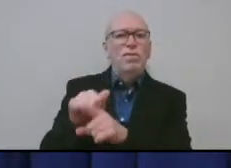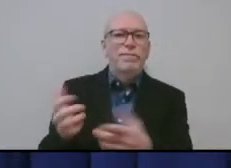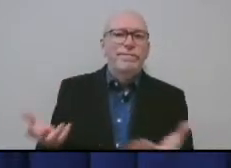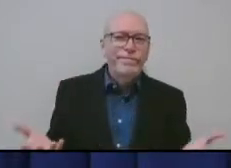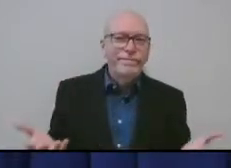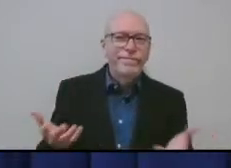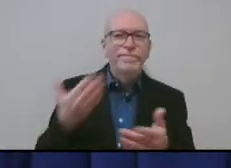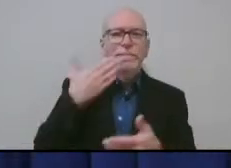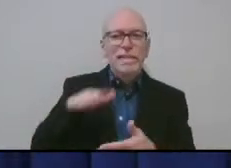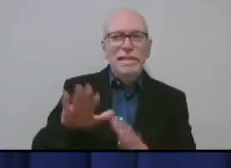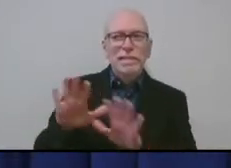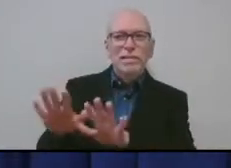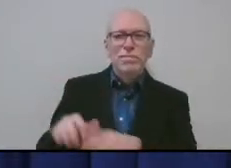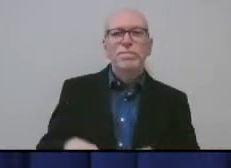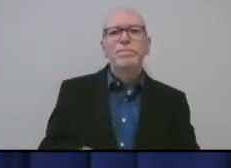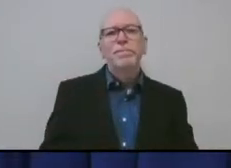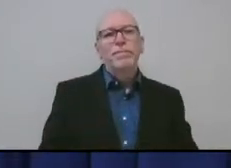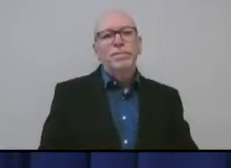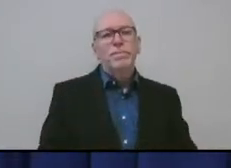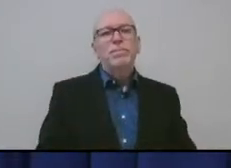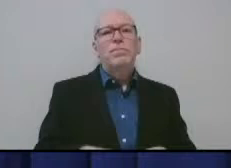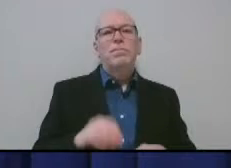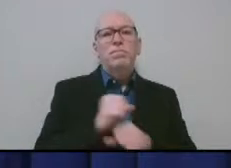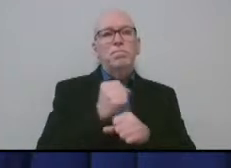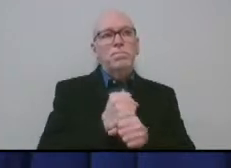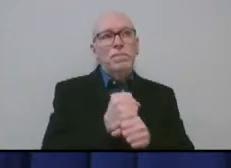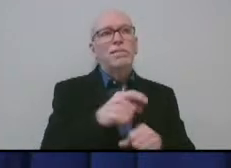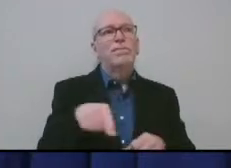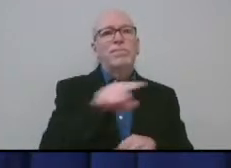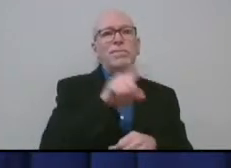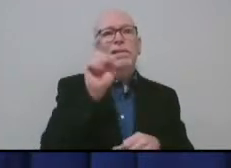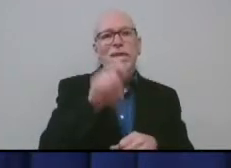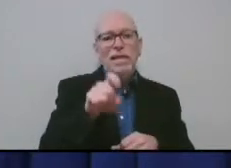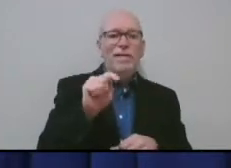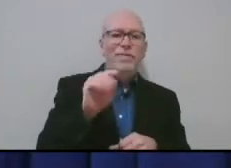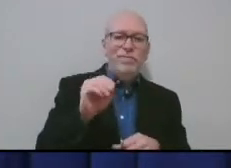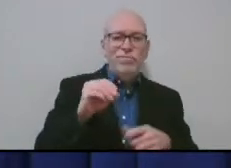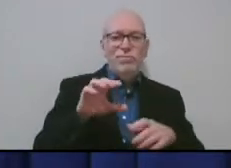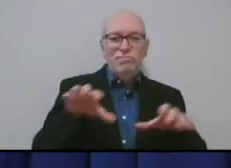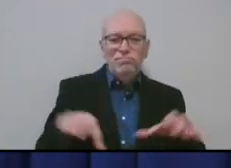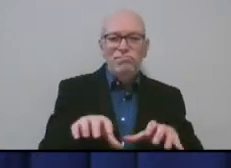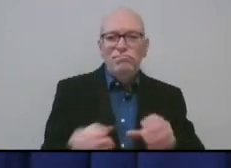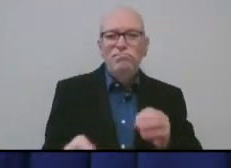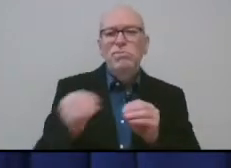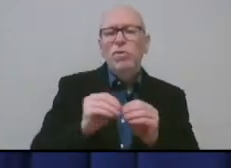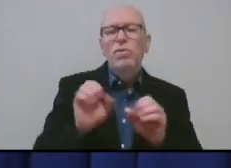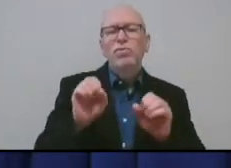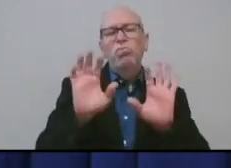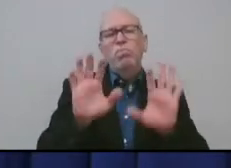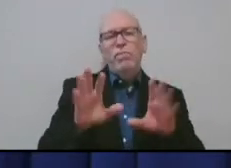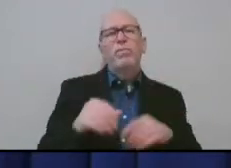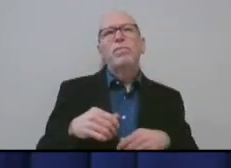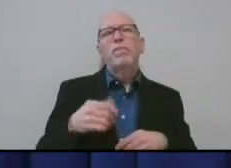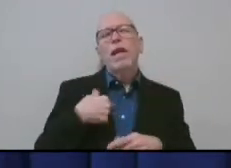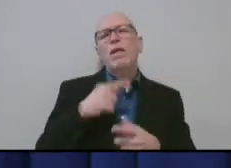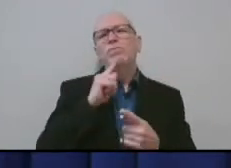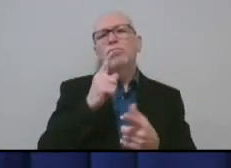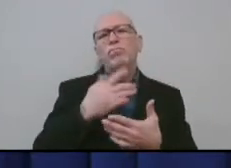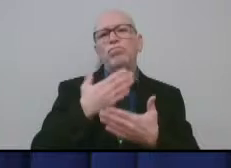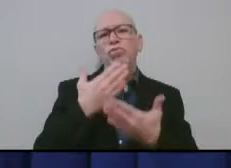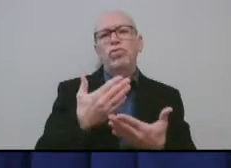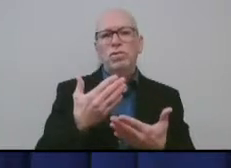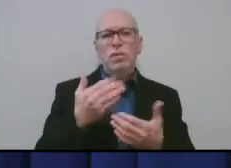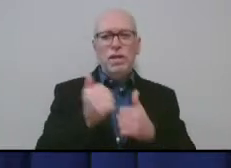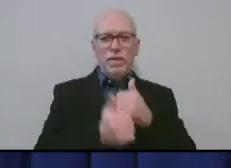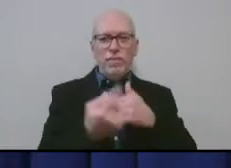puts the pressure on others to go the extra distance. And so I just appreciate